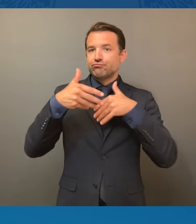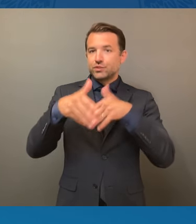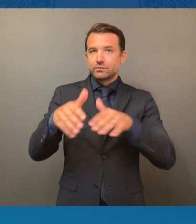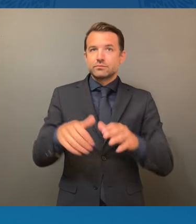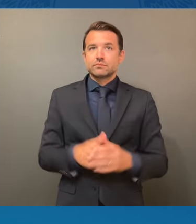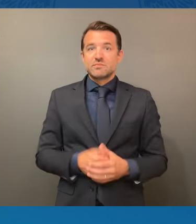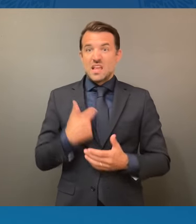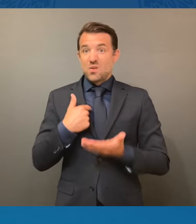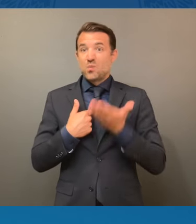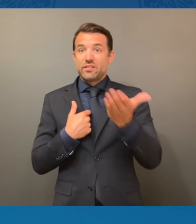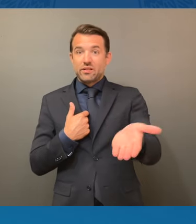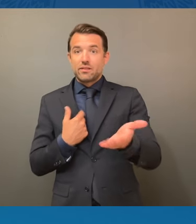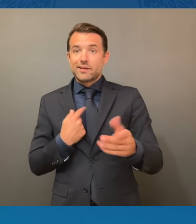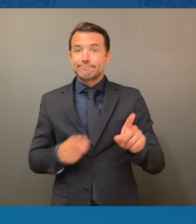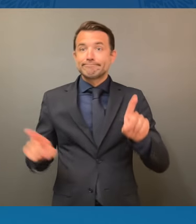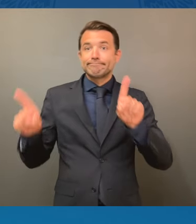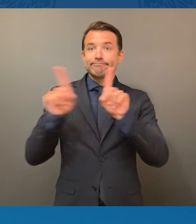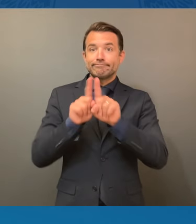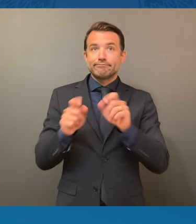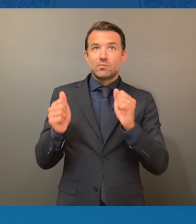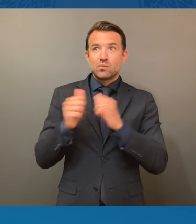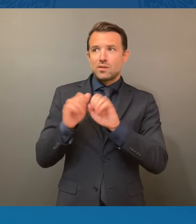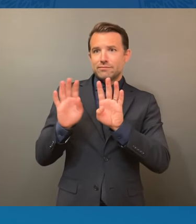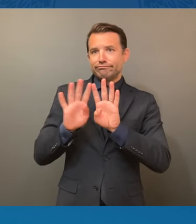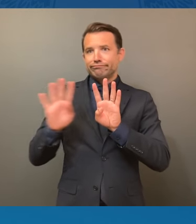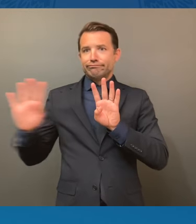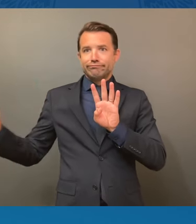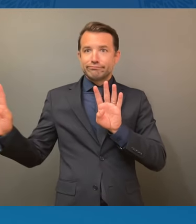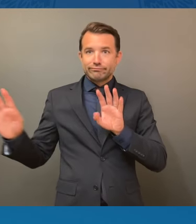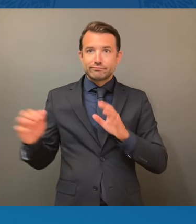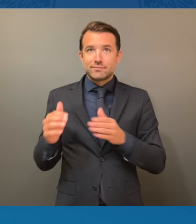shoulder, with leaders who return to the